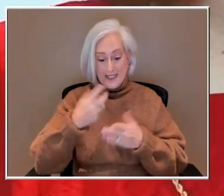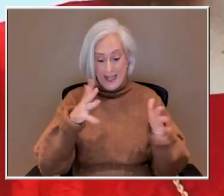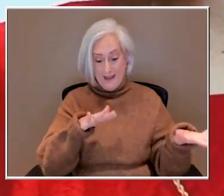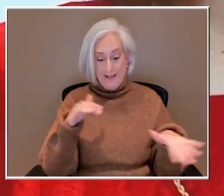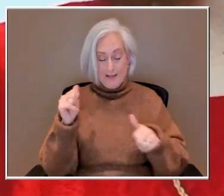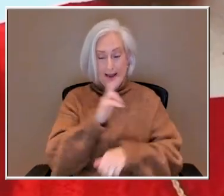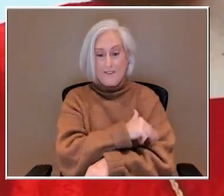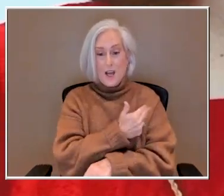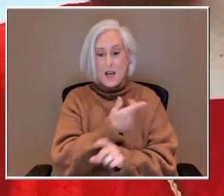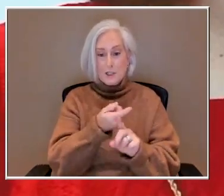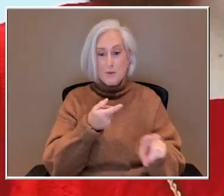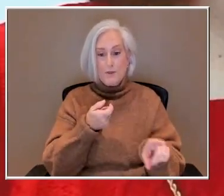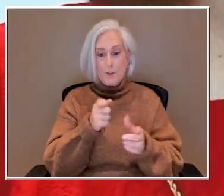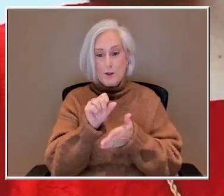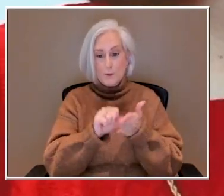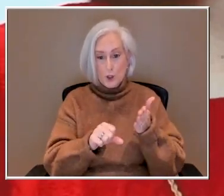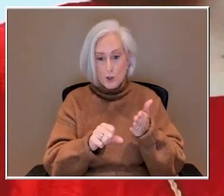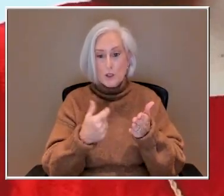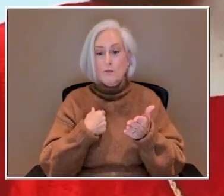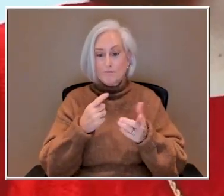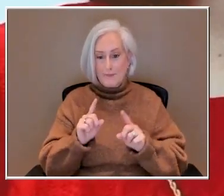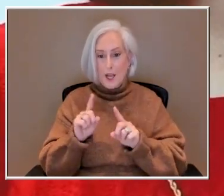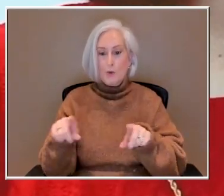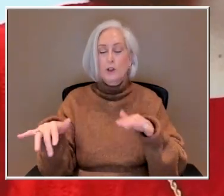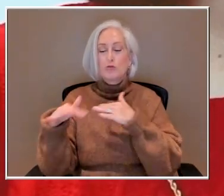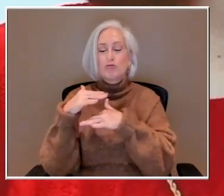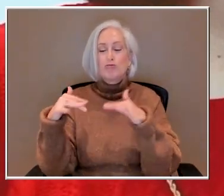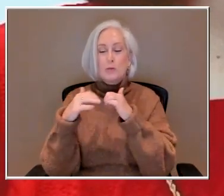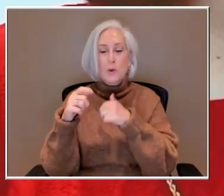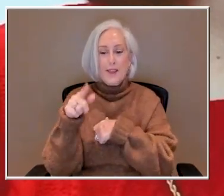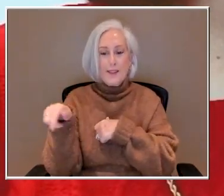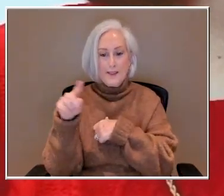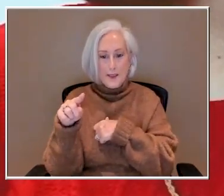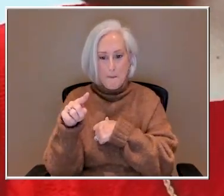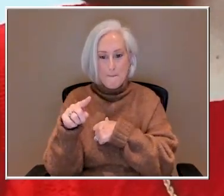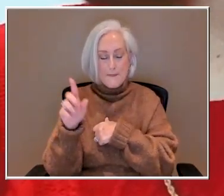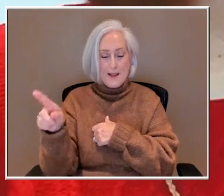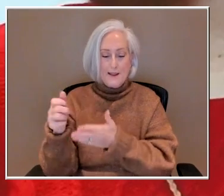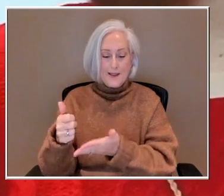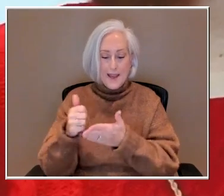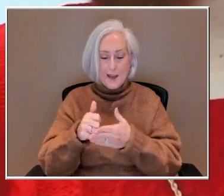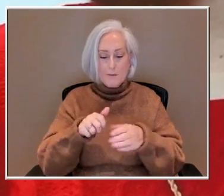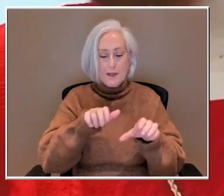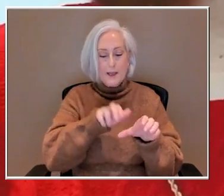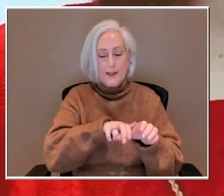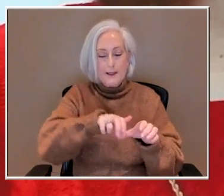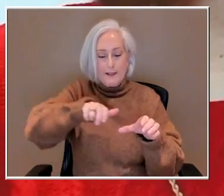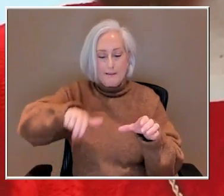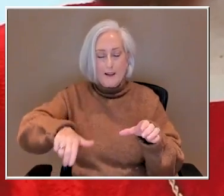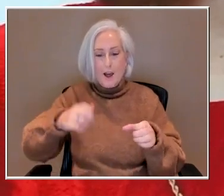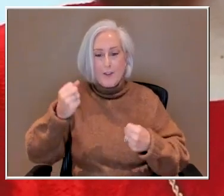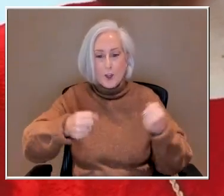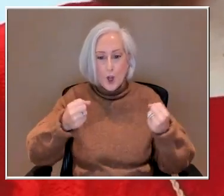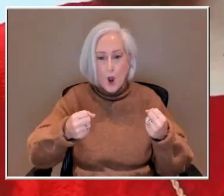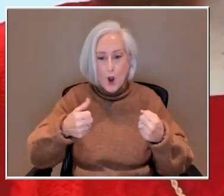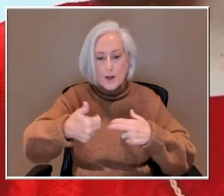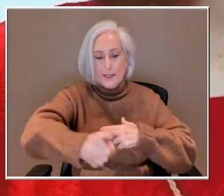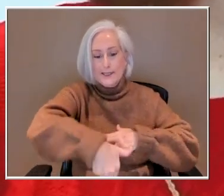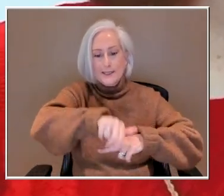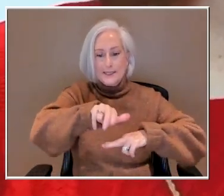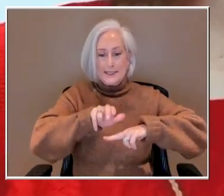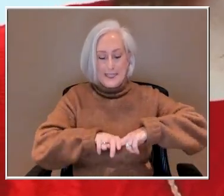from surgery, I went to go hang out with them, and then like helping me get out of the car and like go sit down and like all that stuff. And just